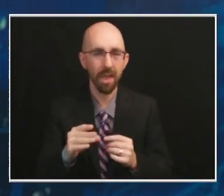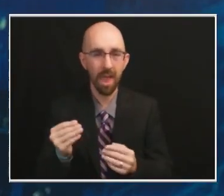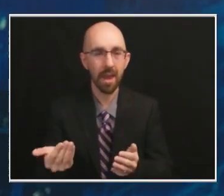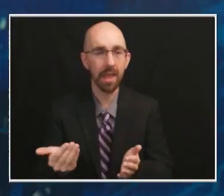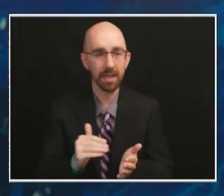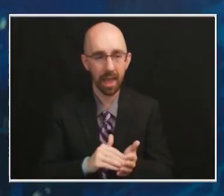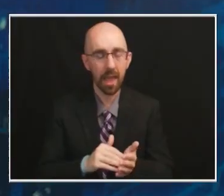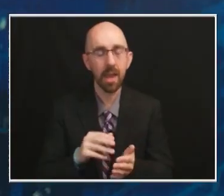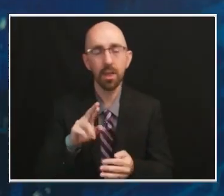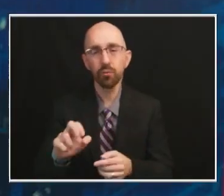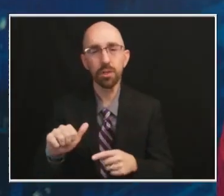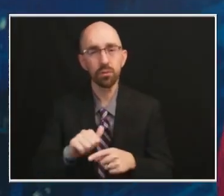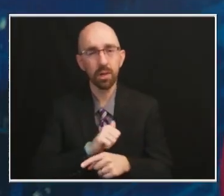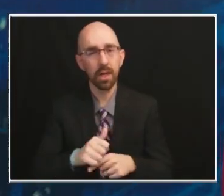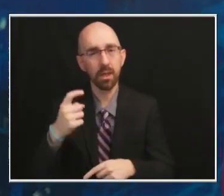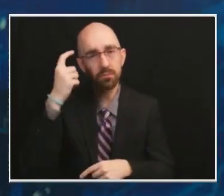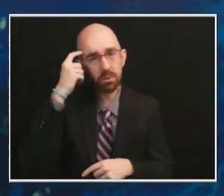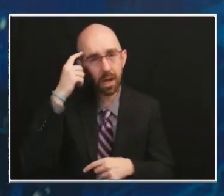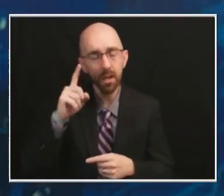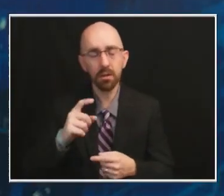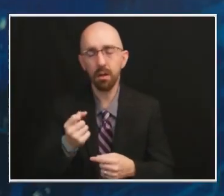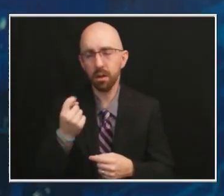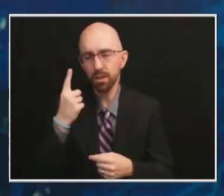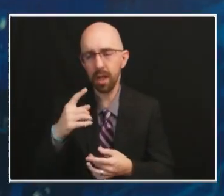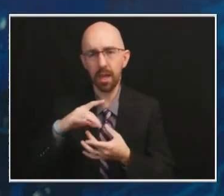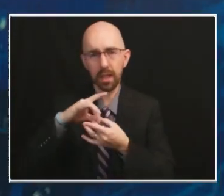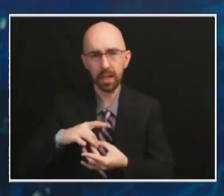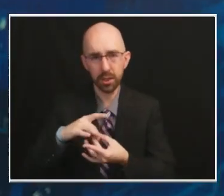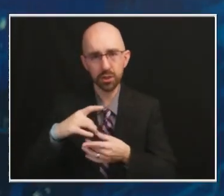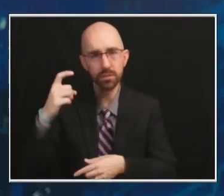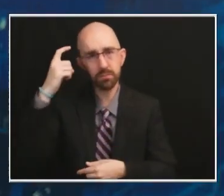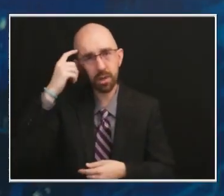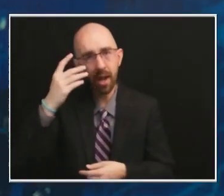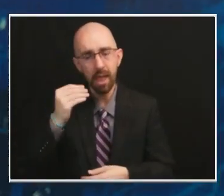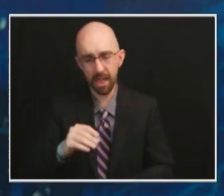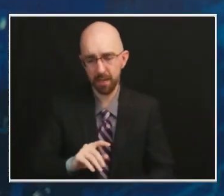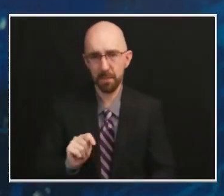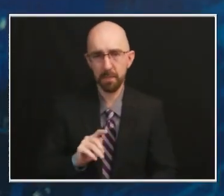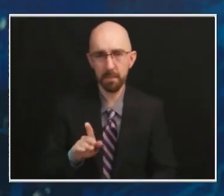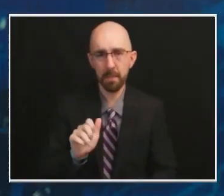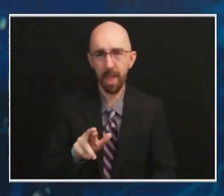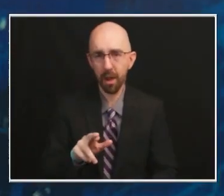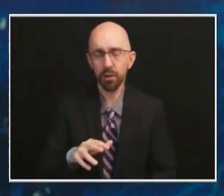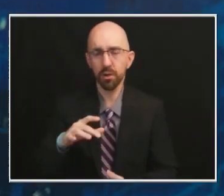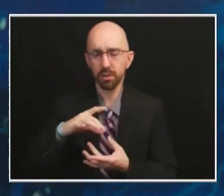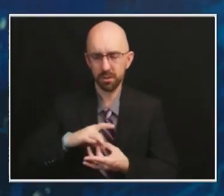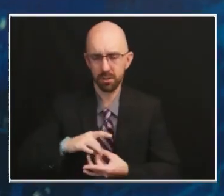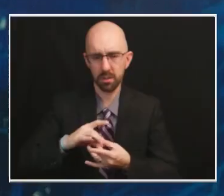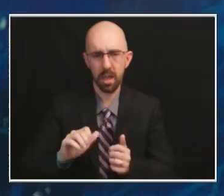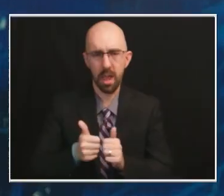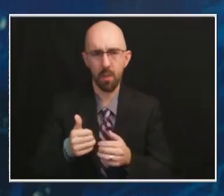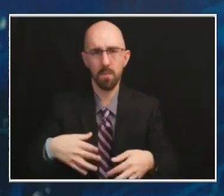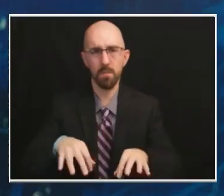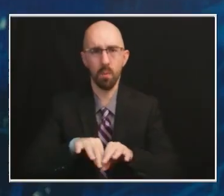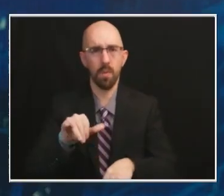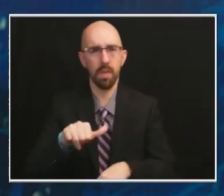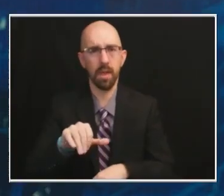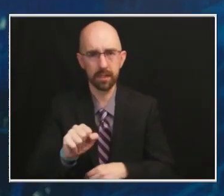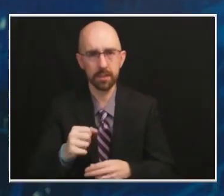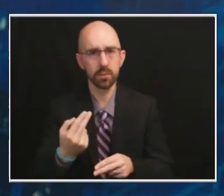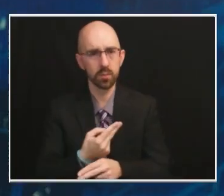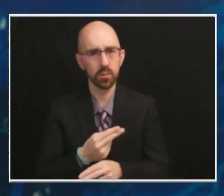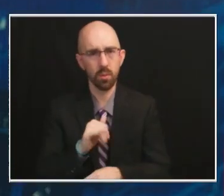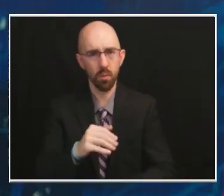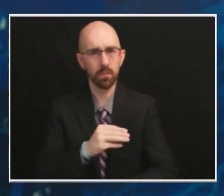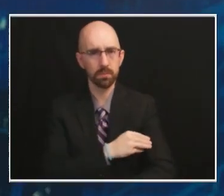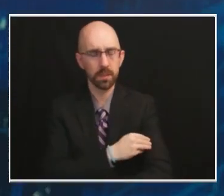your brain to understand the connection between your brain and your bladder, that how important that is, and using those muscles to